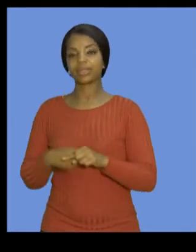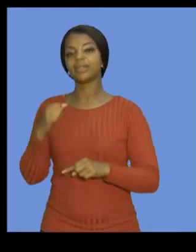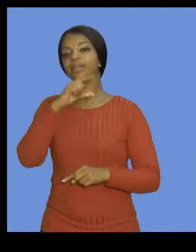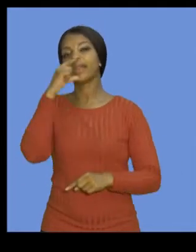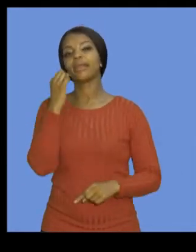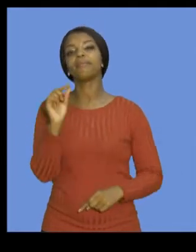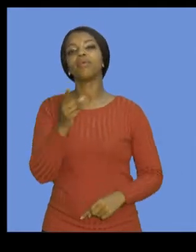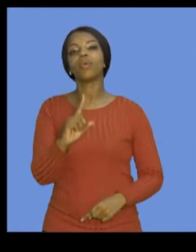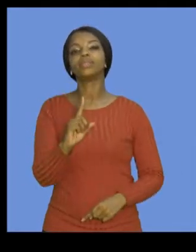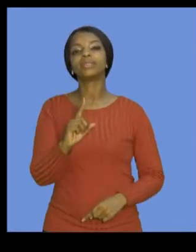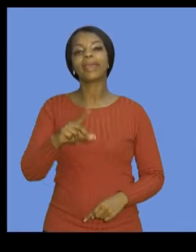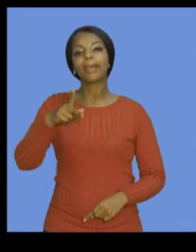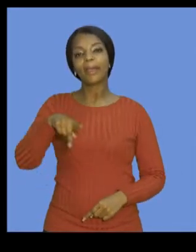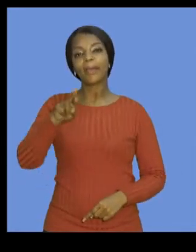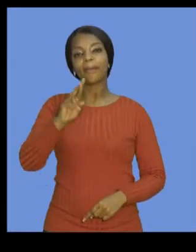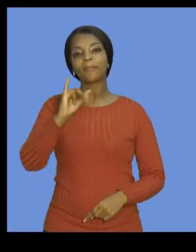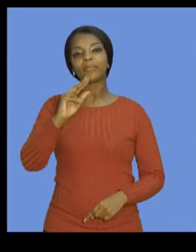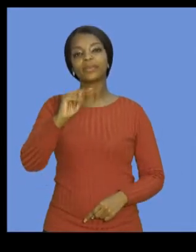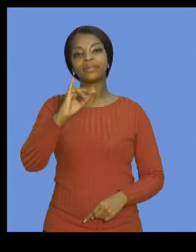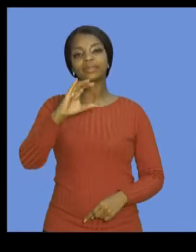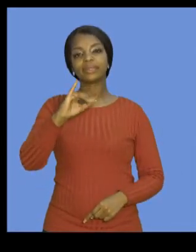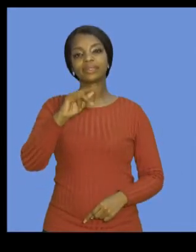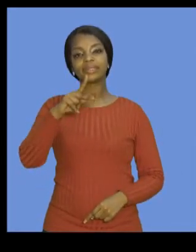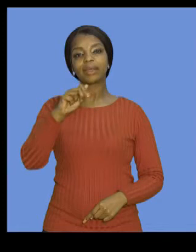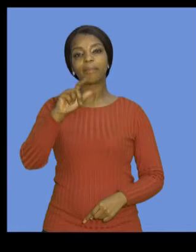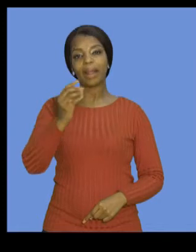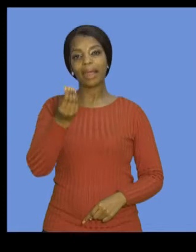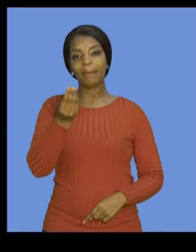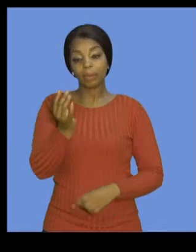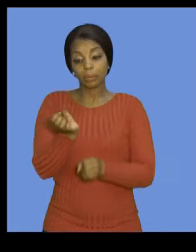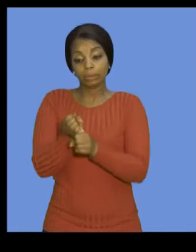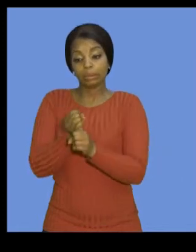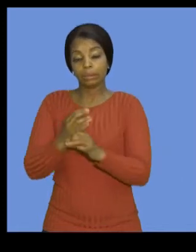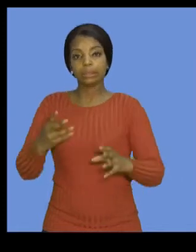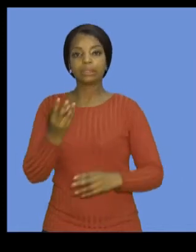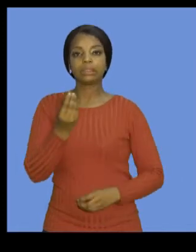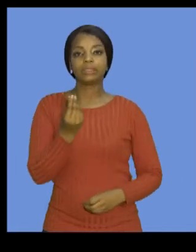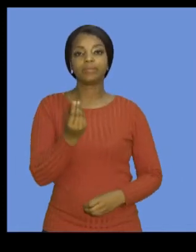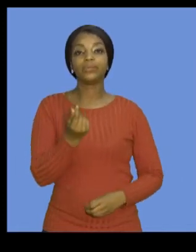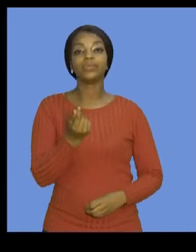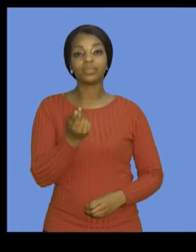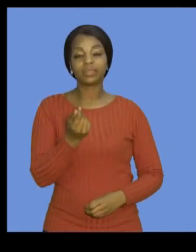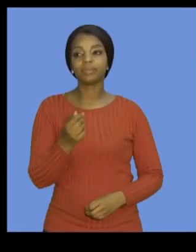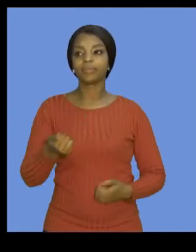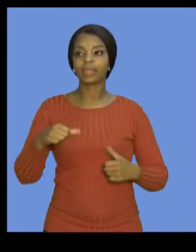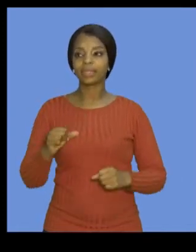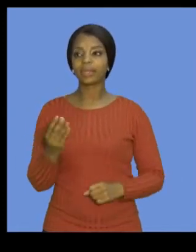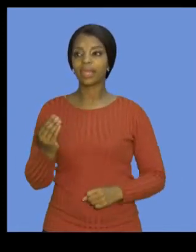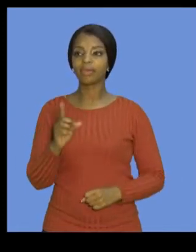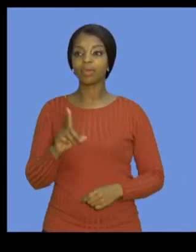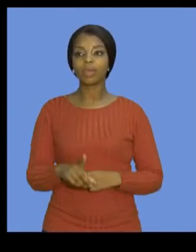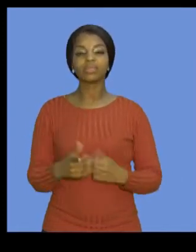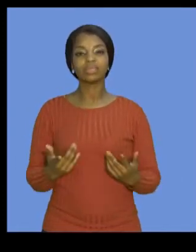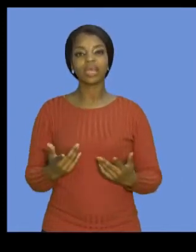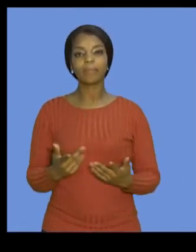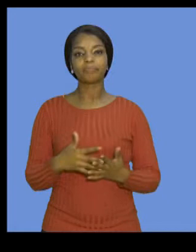you bought it for or what you invested at the time. And then we have what we call scrap value or book value. They